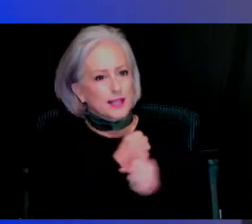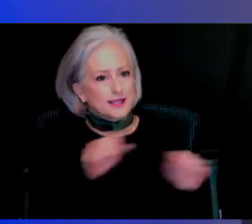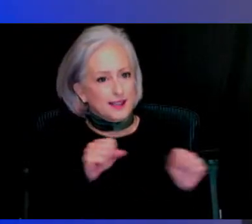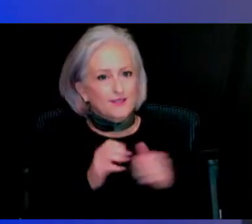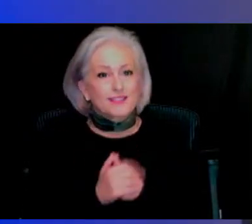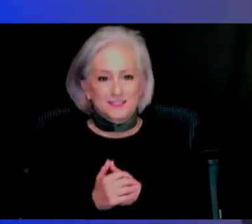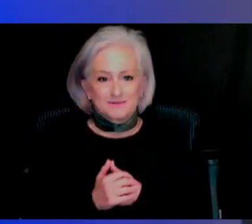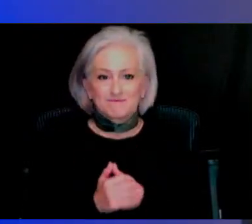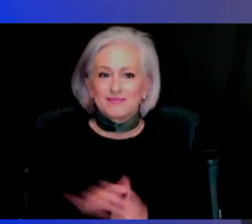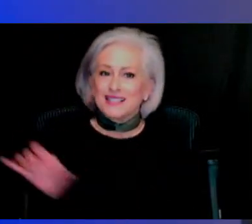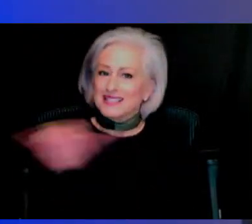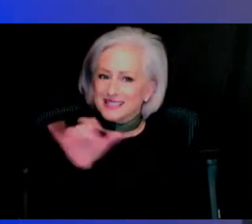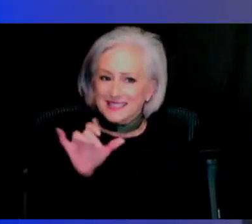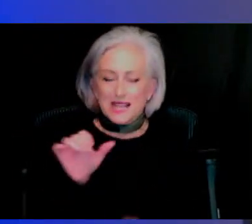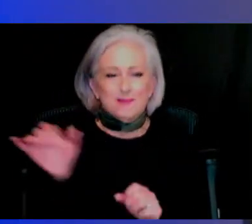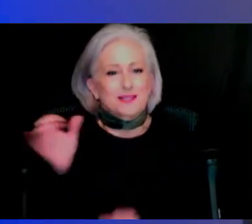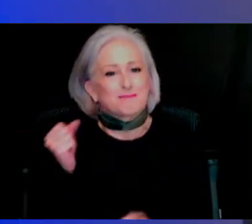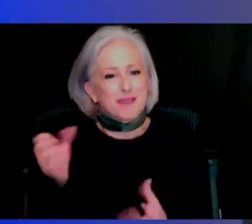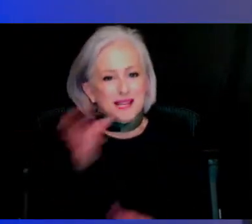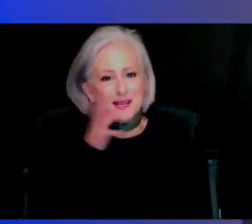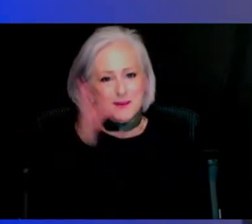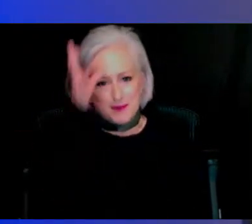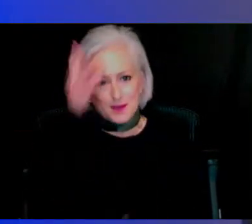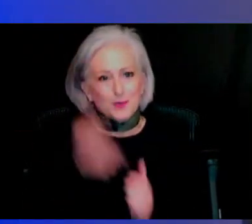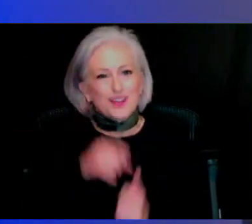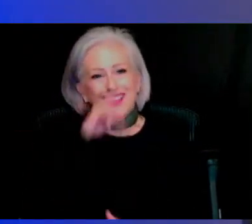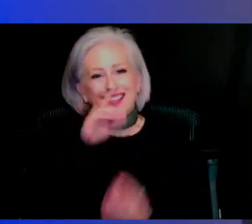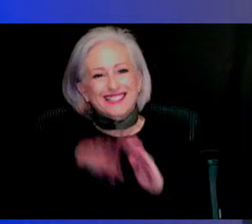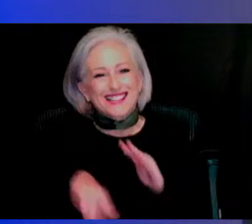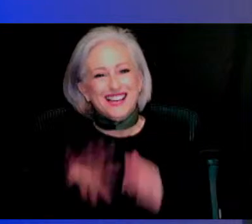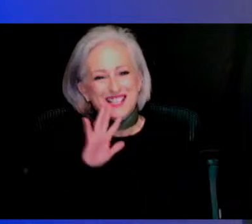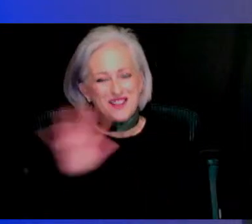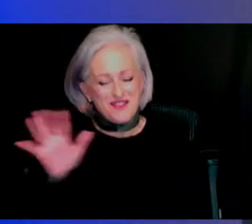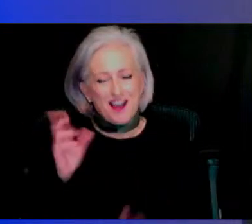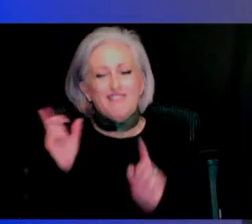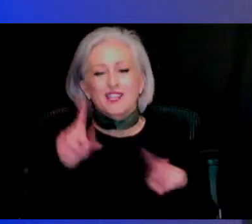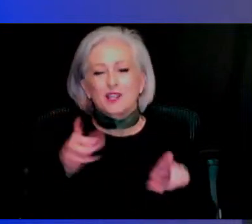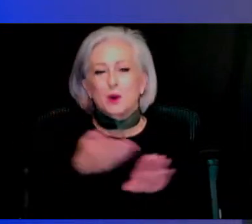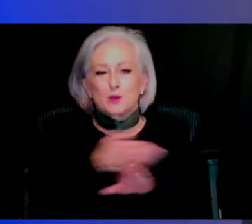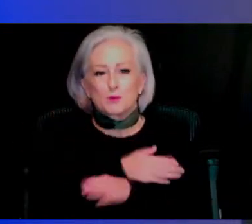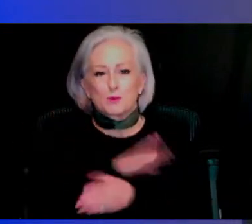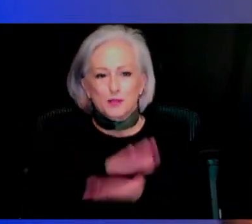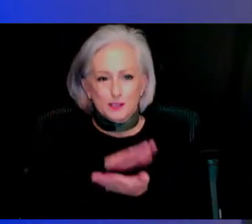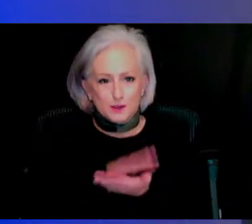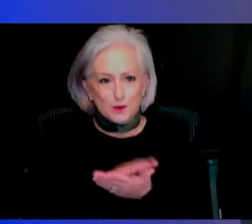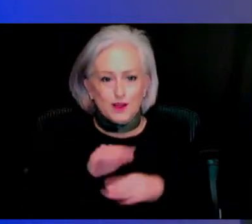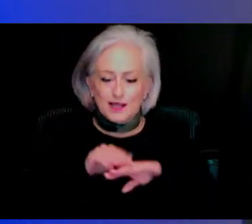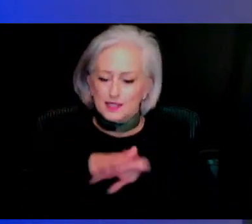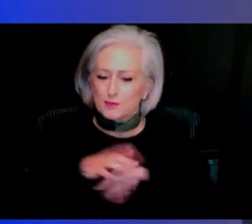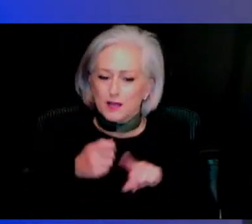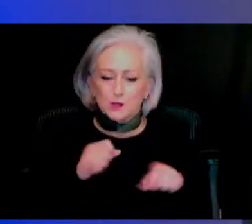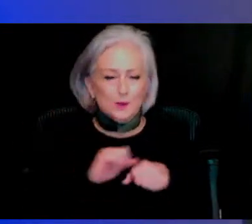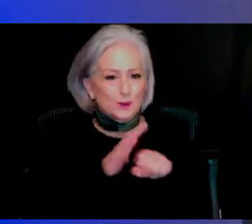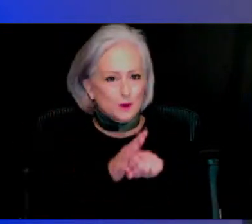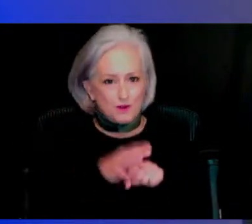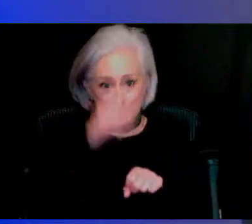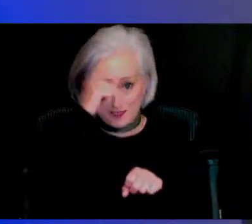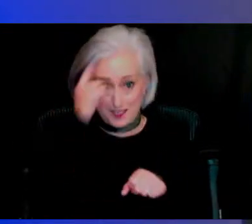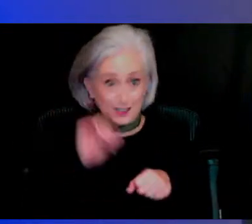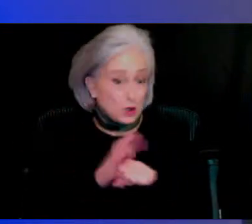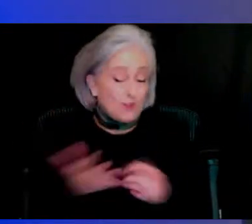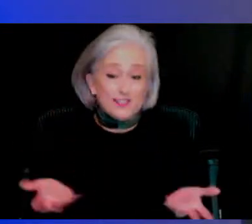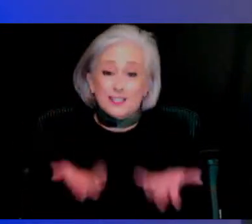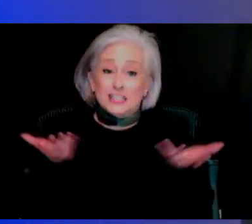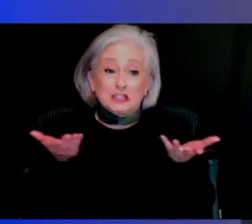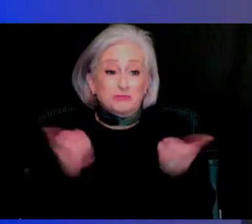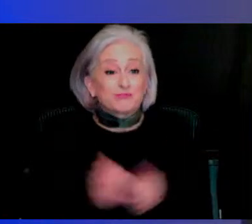same boat as many parents of kids under the age of 5 that go to a preschool and they're getting exposed to COVID, because COVID is here. And so